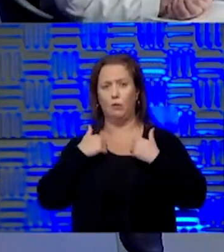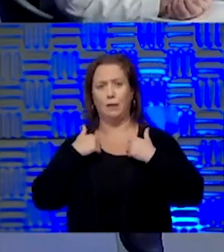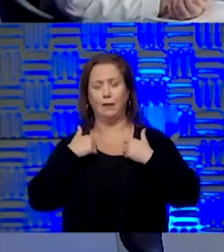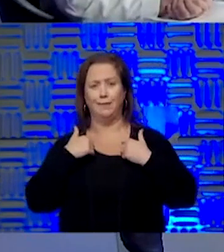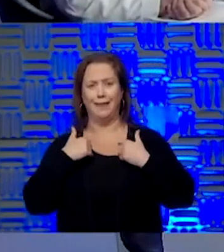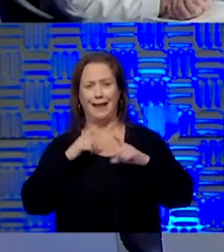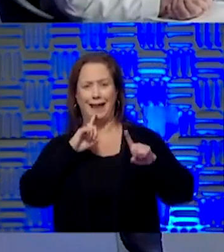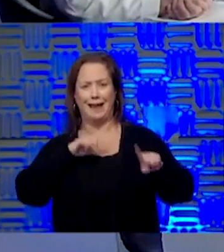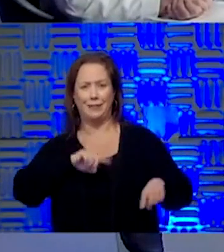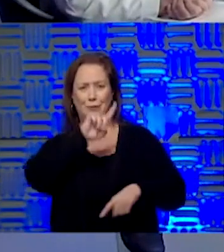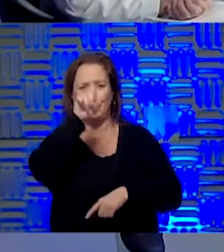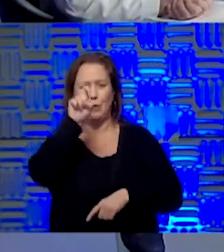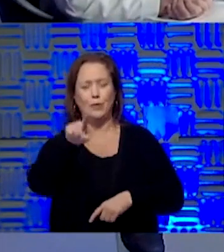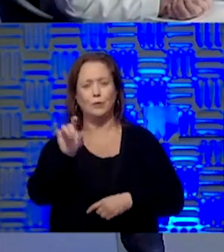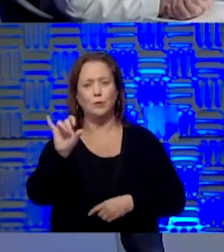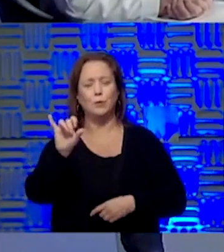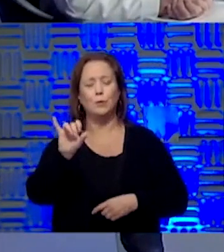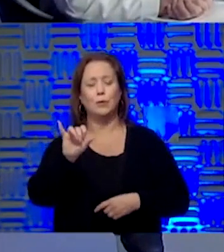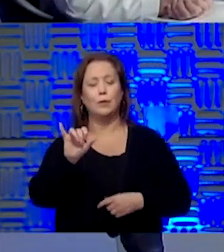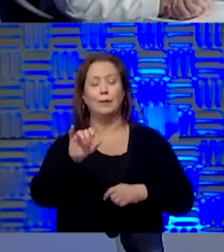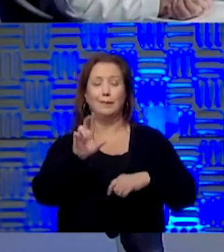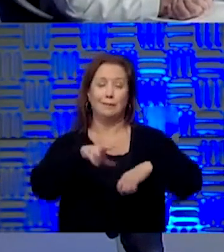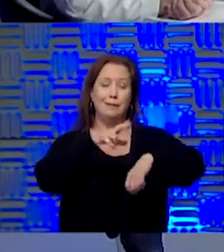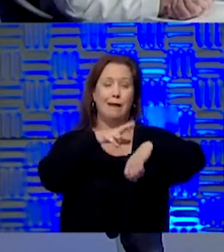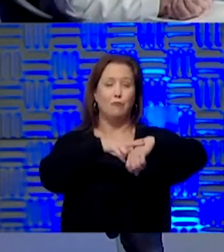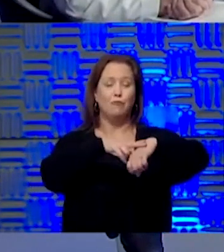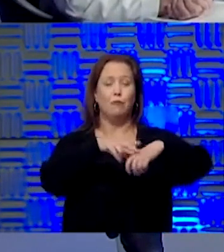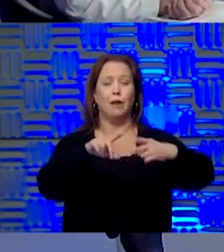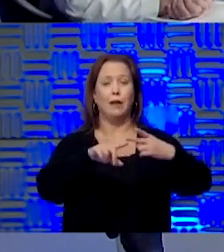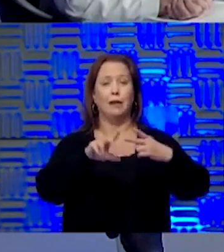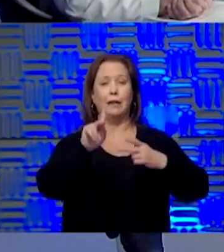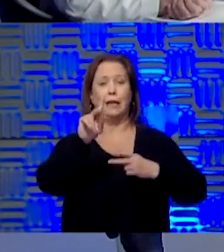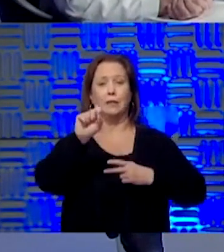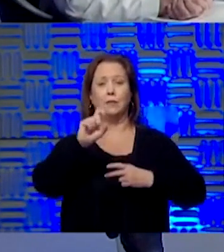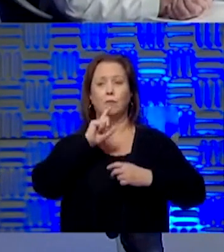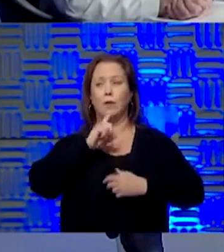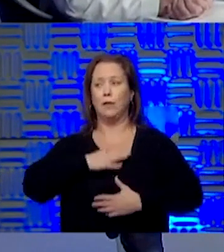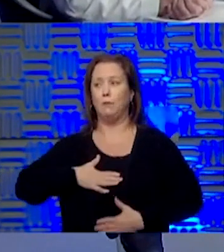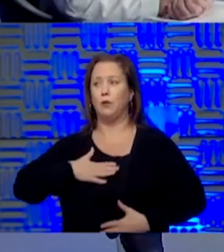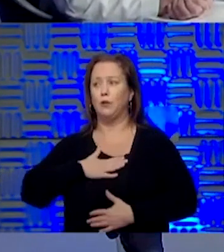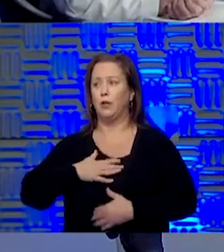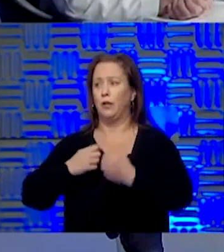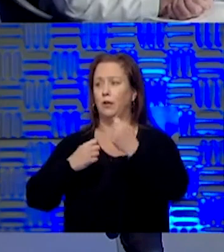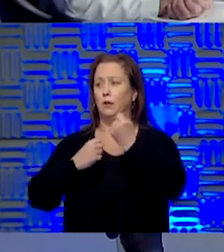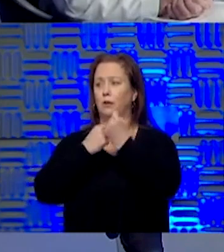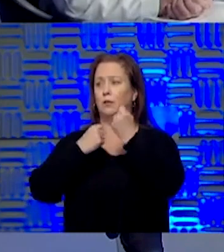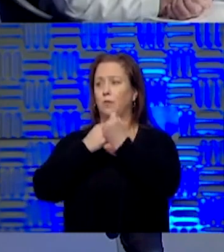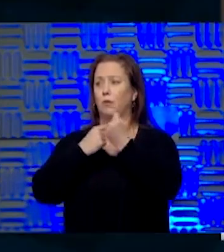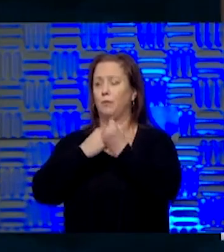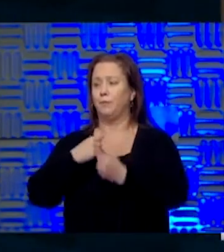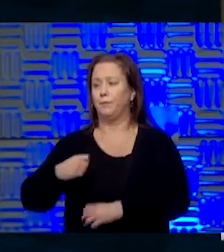this question nationally and here in this state. And again, we can't tell you how much we appreciate your support around that.